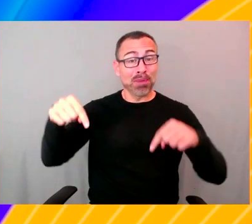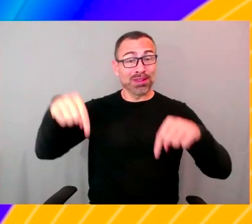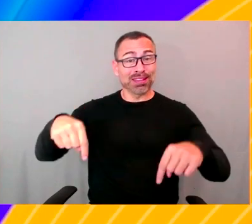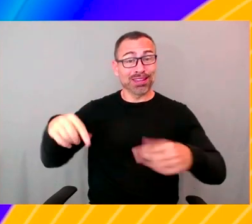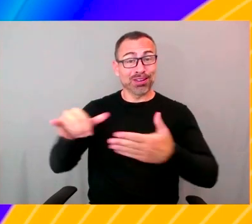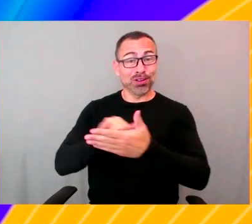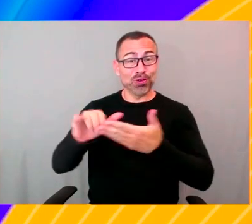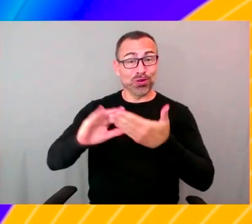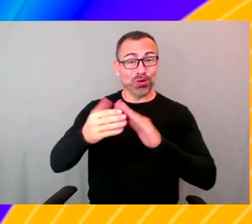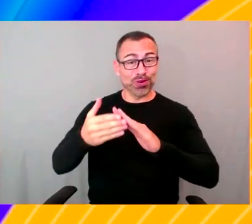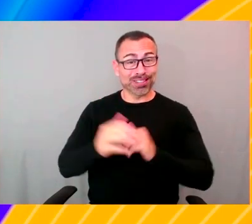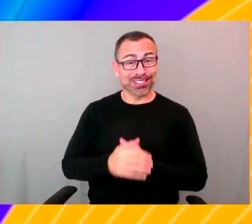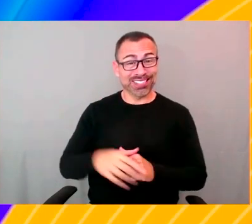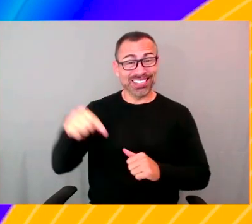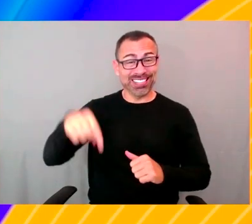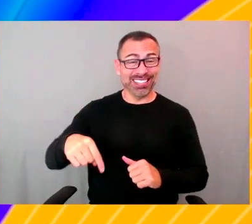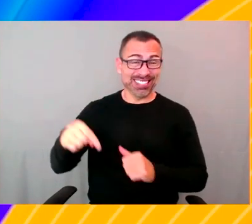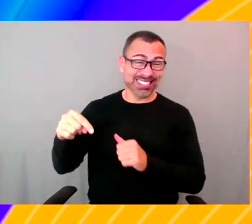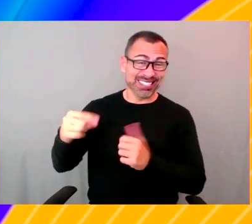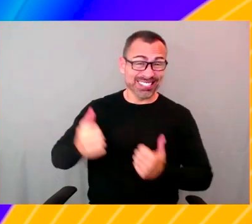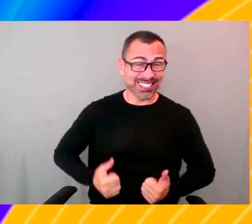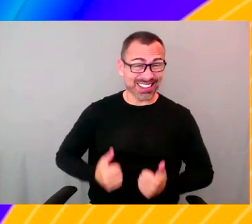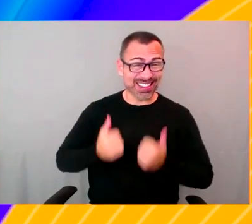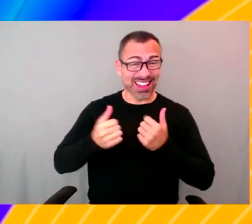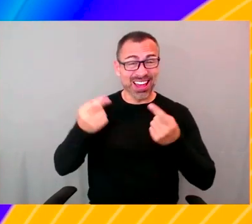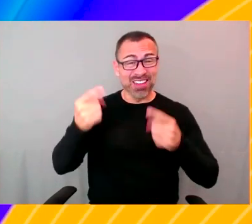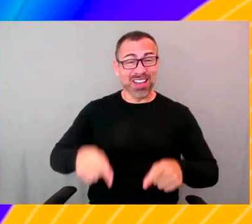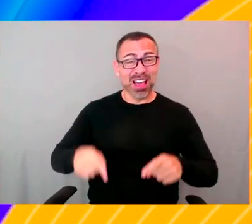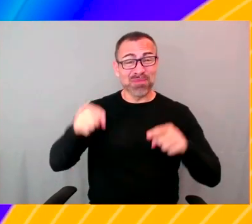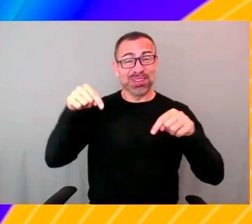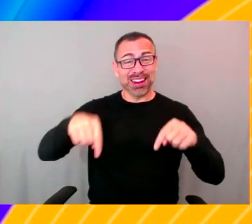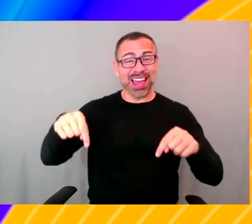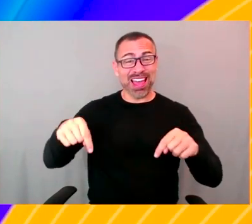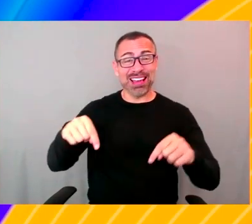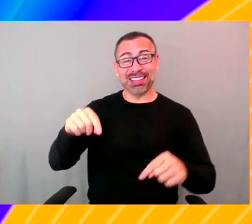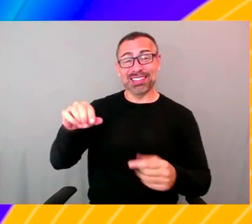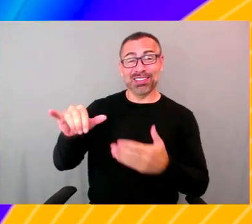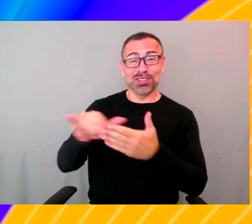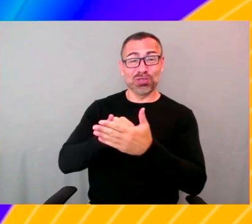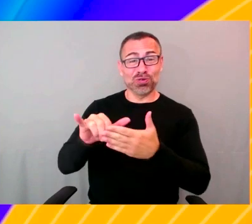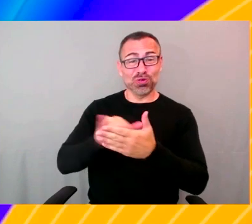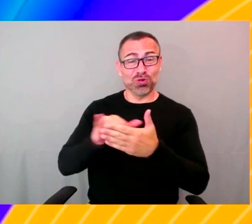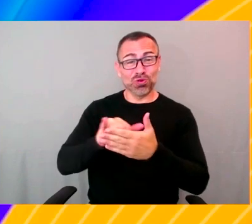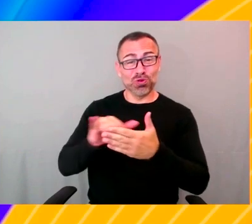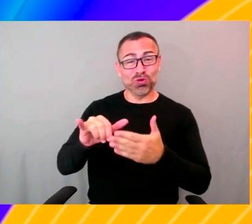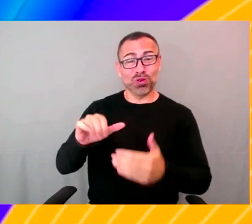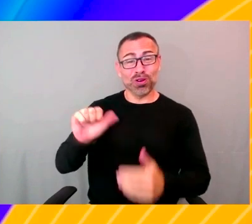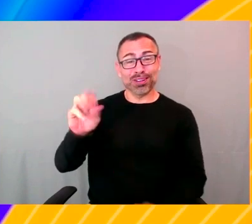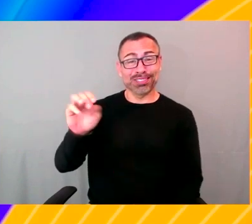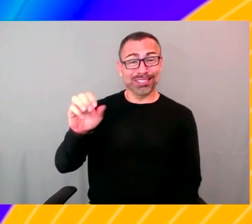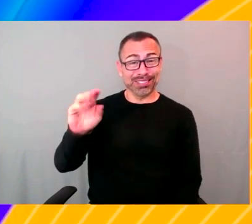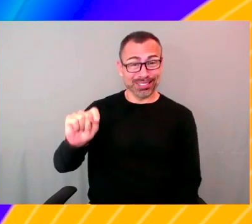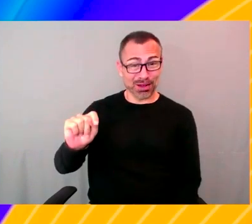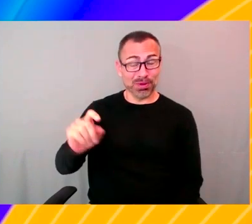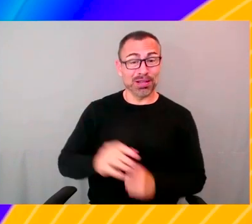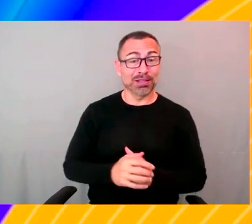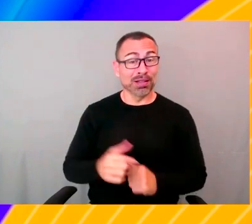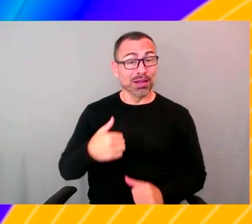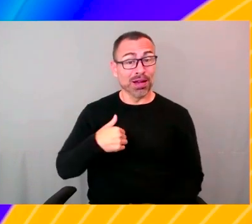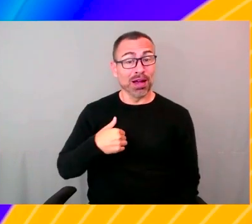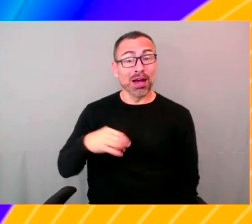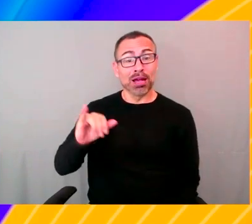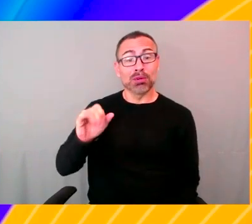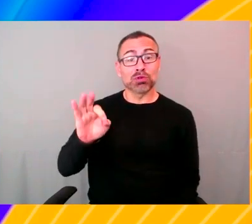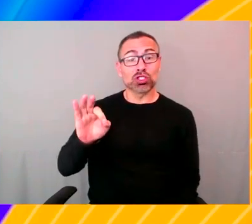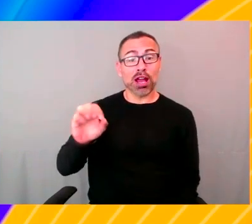AWS 2023 Summit, New York City. My name is Jeff Marushak, and I am a Senior Solutions Architect with AWS's Department of